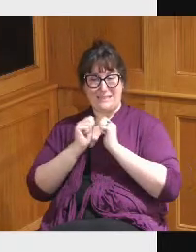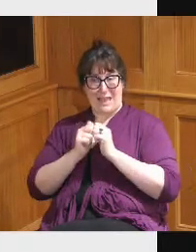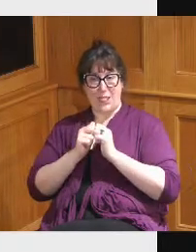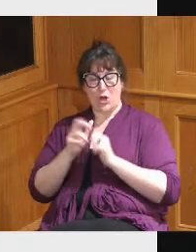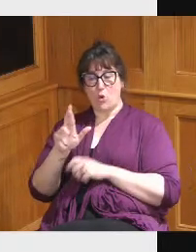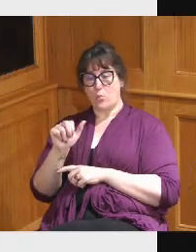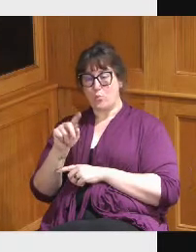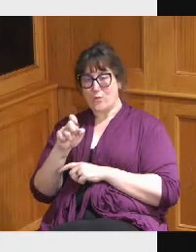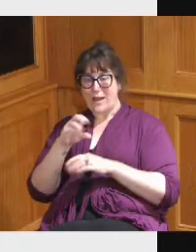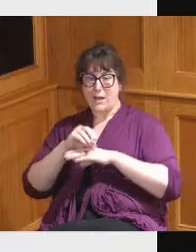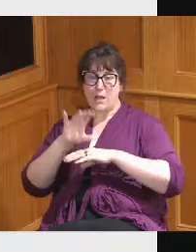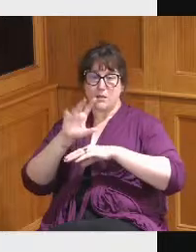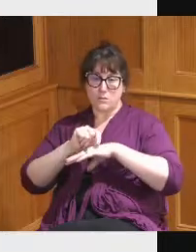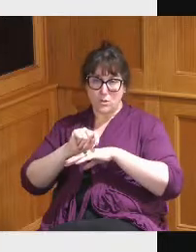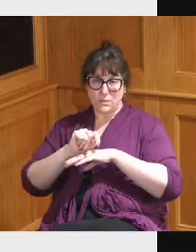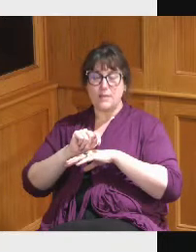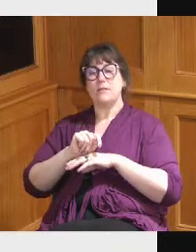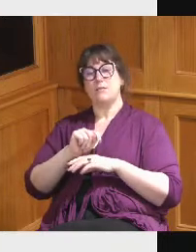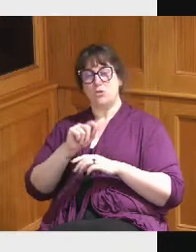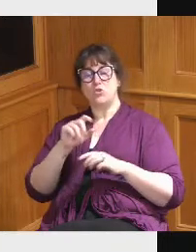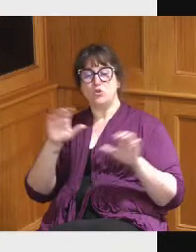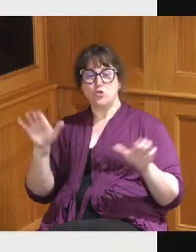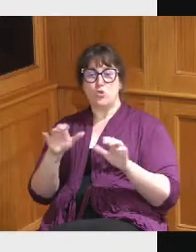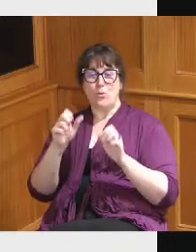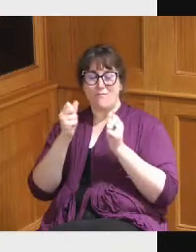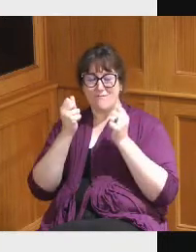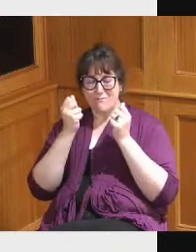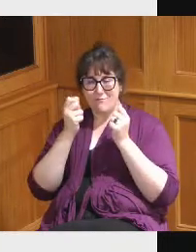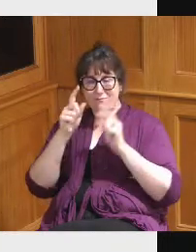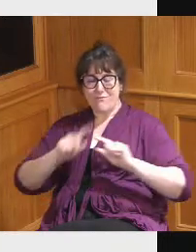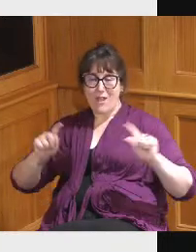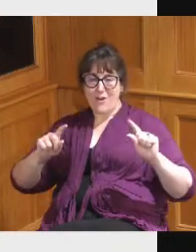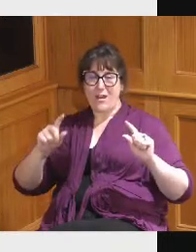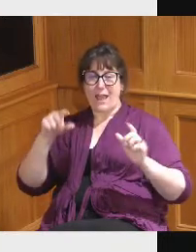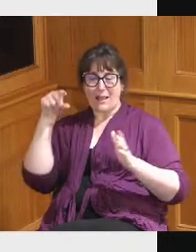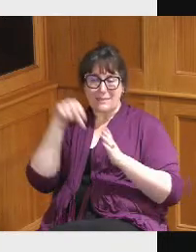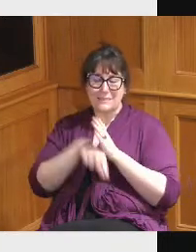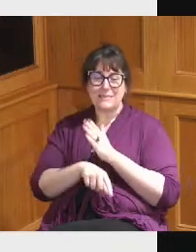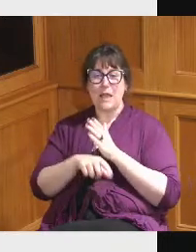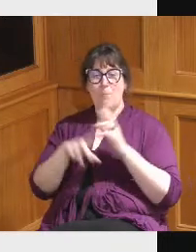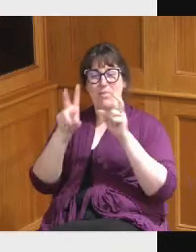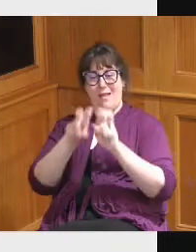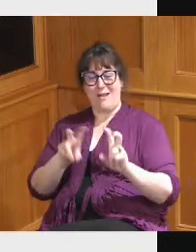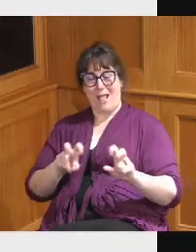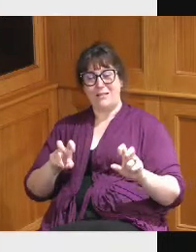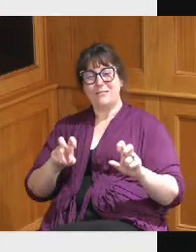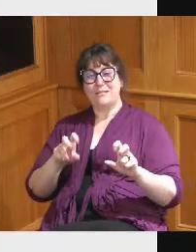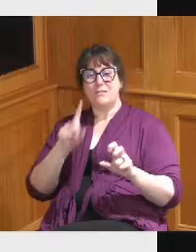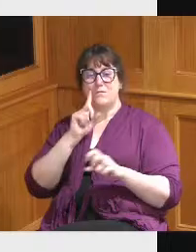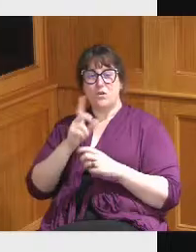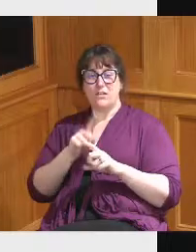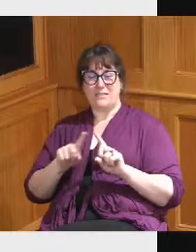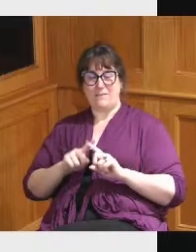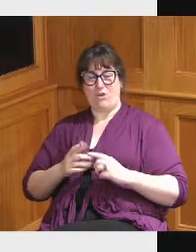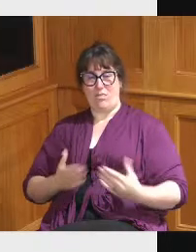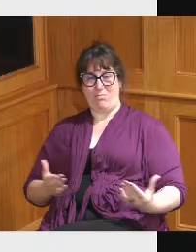consultants to perform a very in-depth analysis and feasibility study